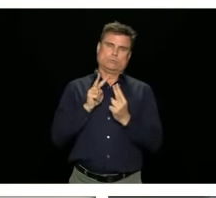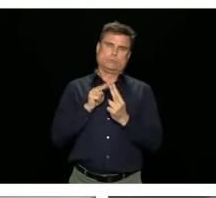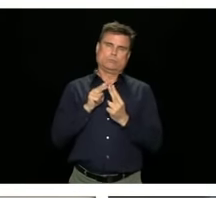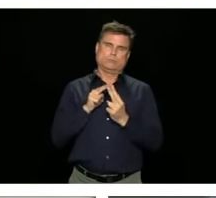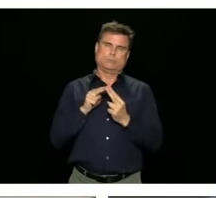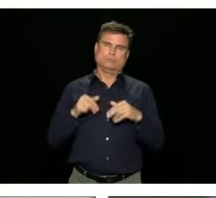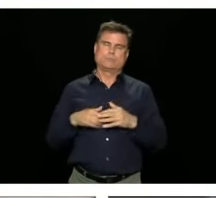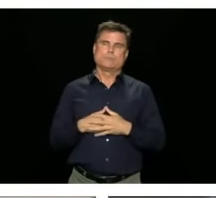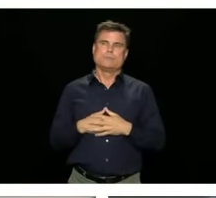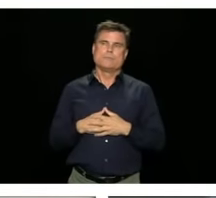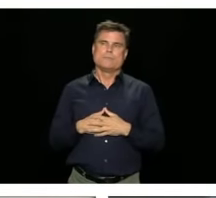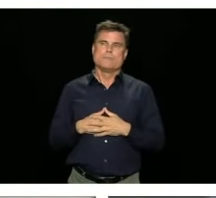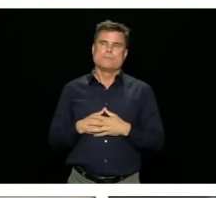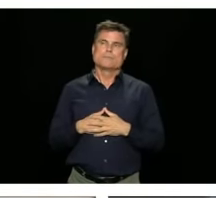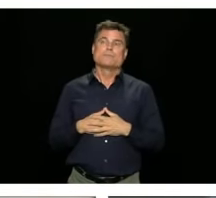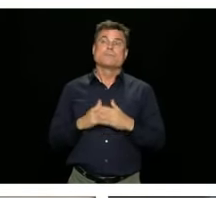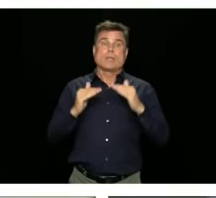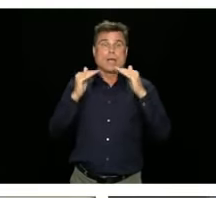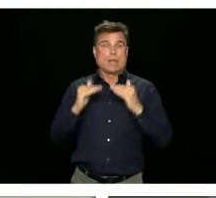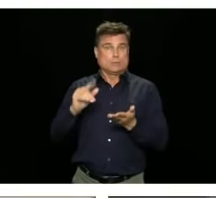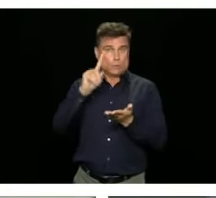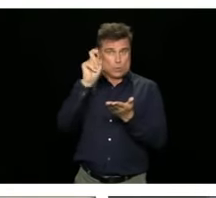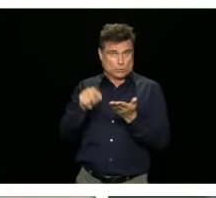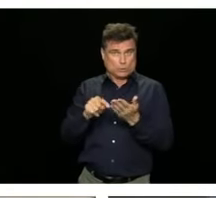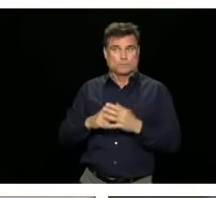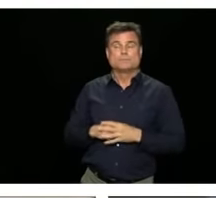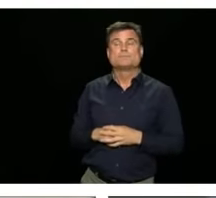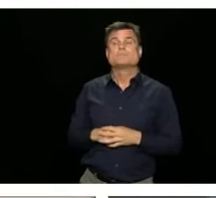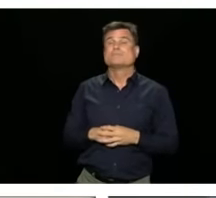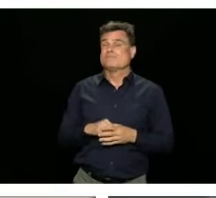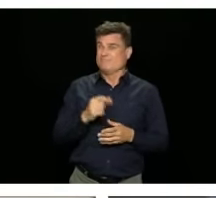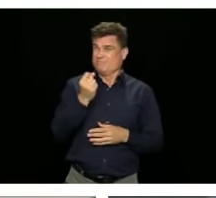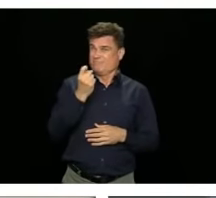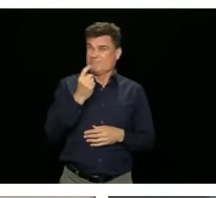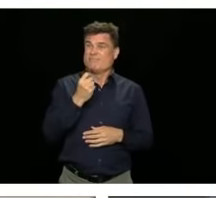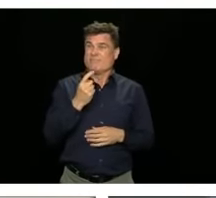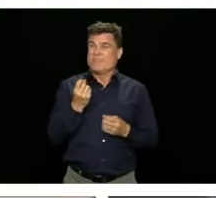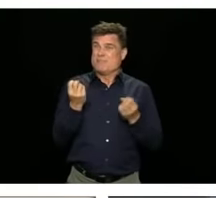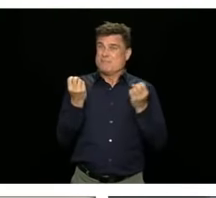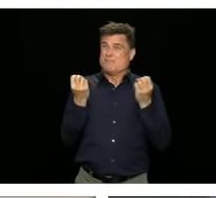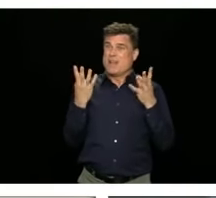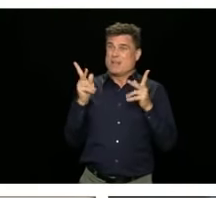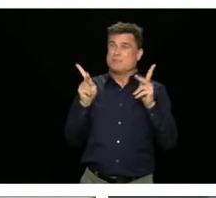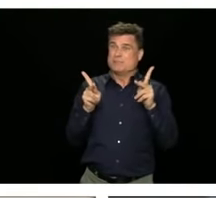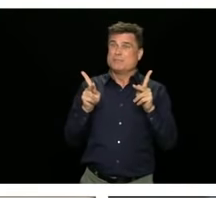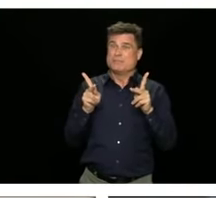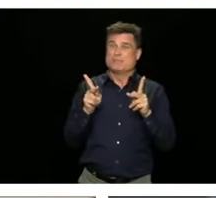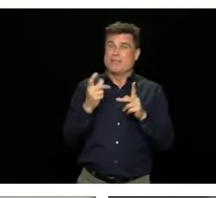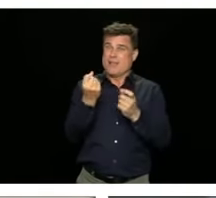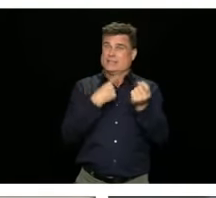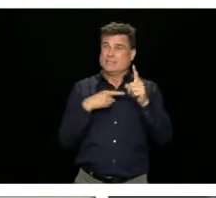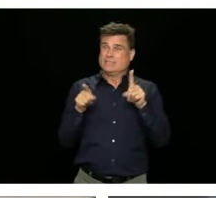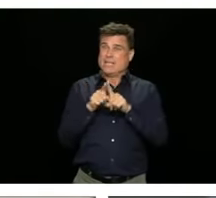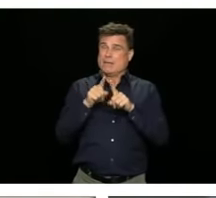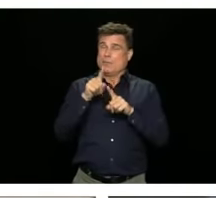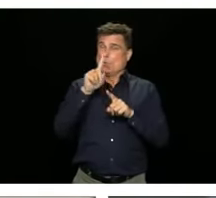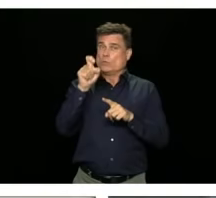we've received a lot of questions about stronger education on the history of racism. And here's a question received